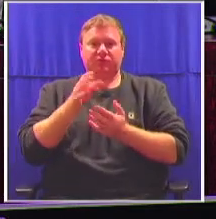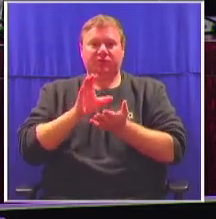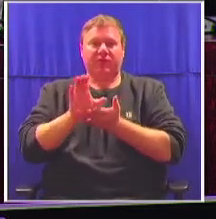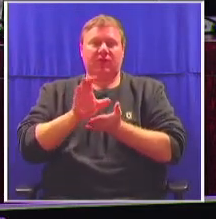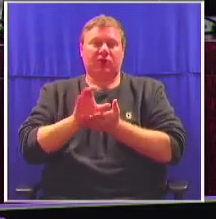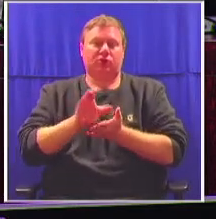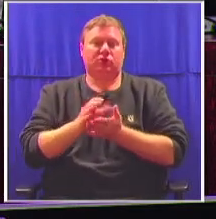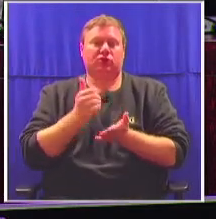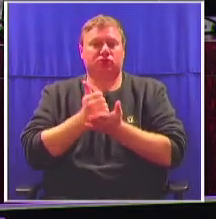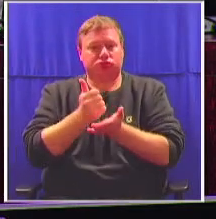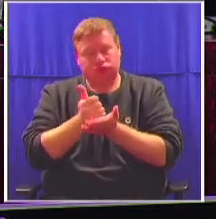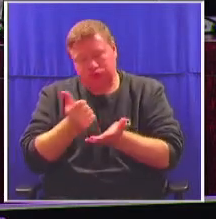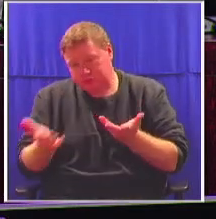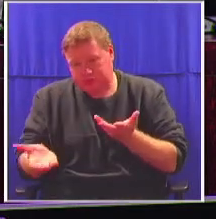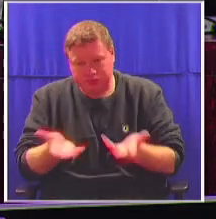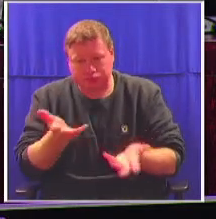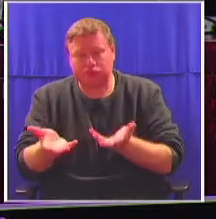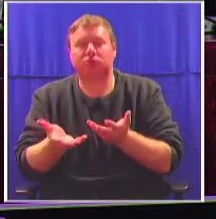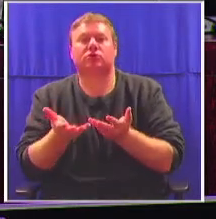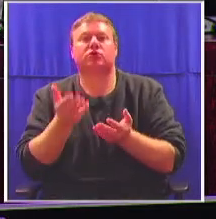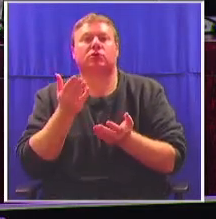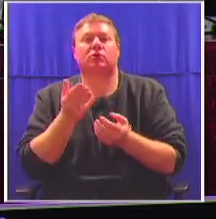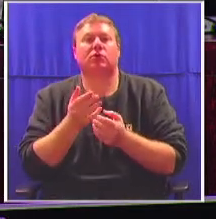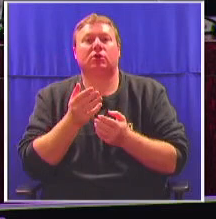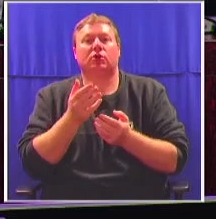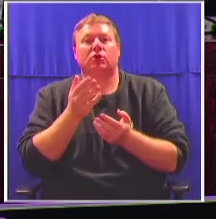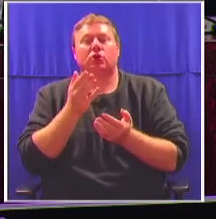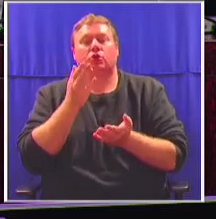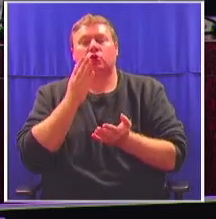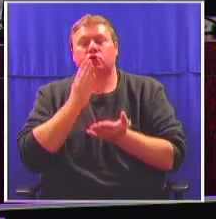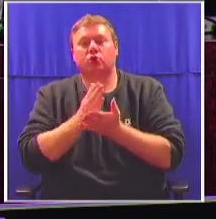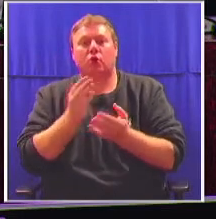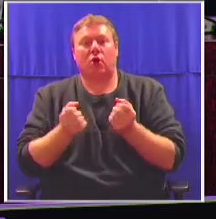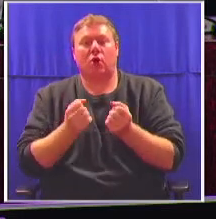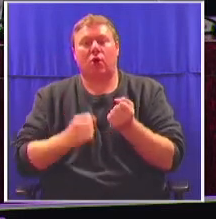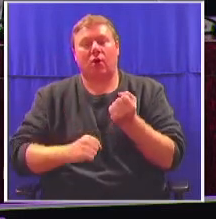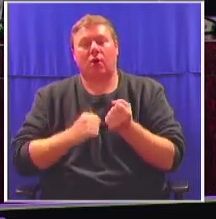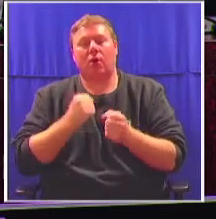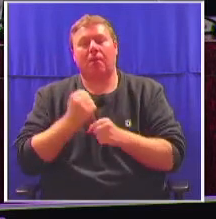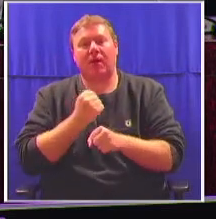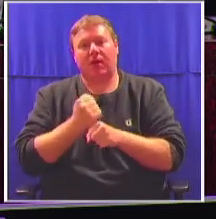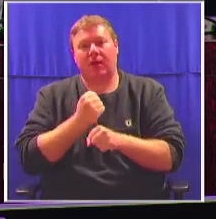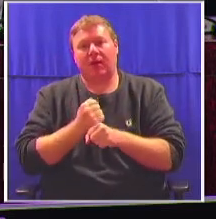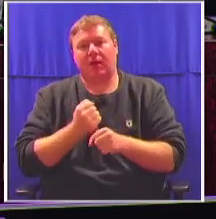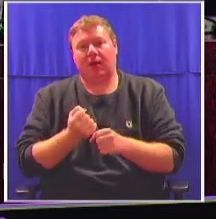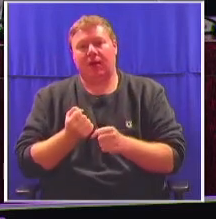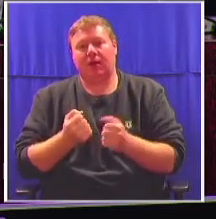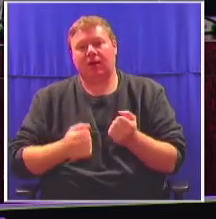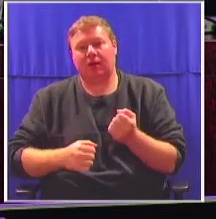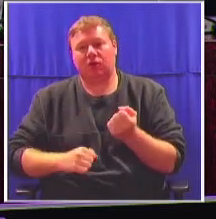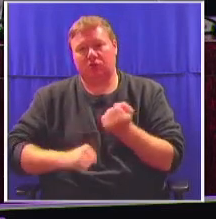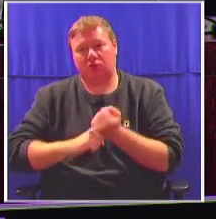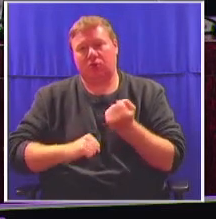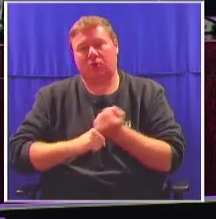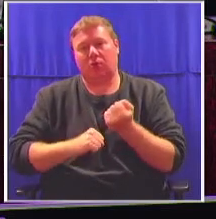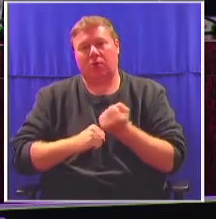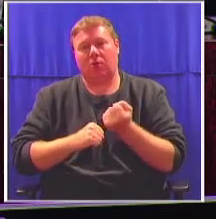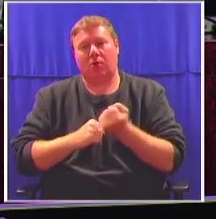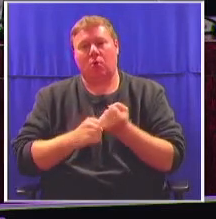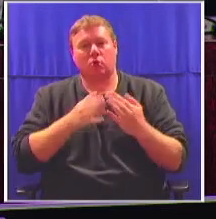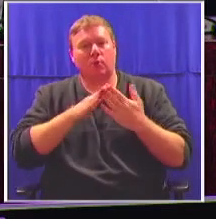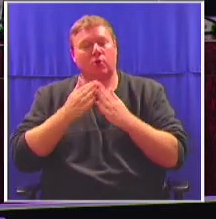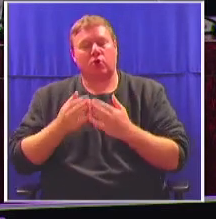allocated to supply and support community policing forums with much needed